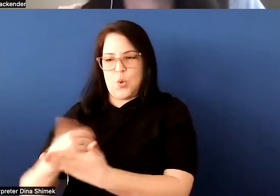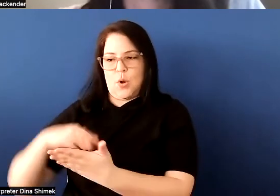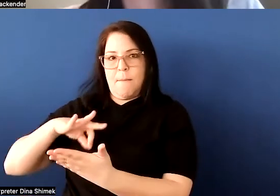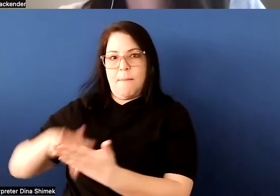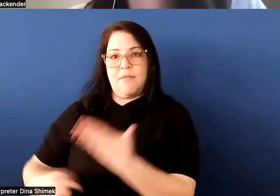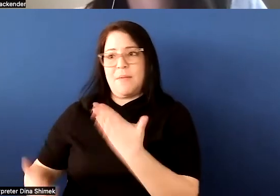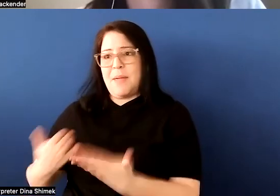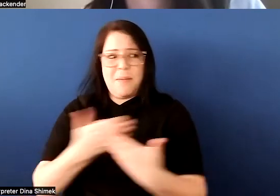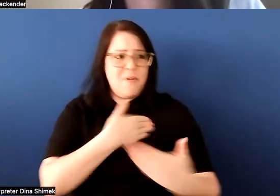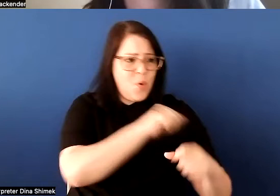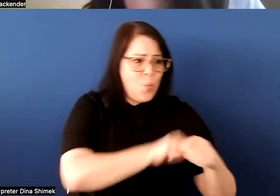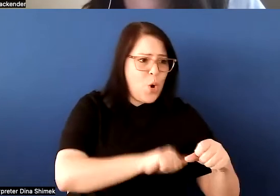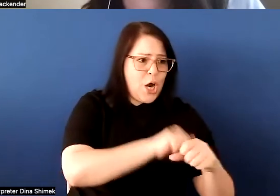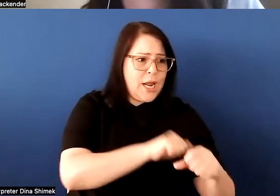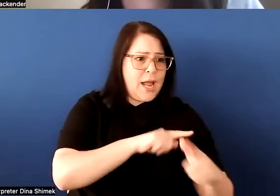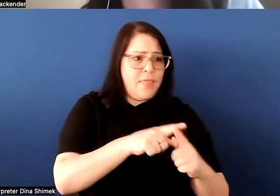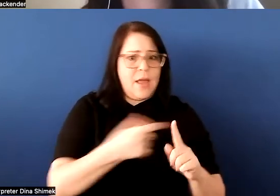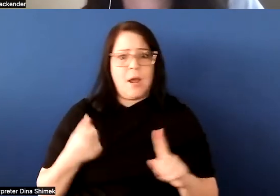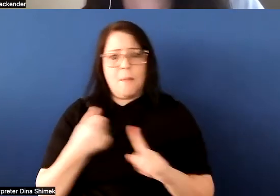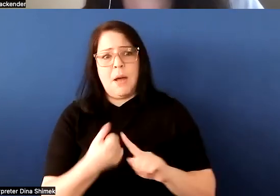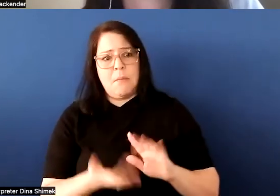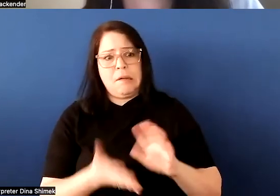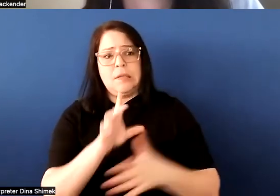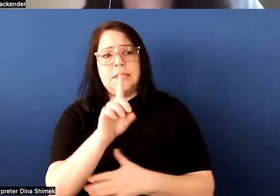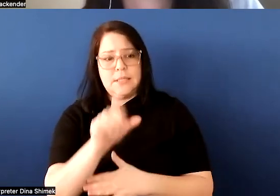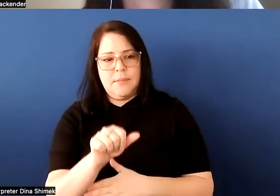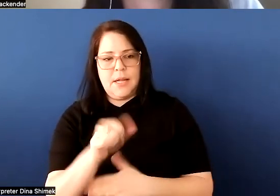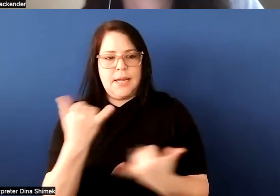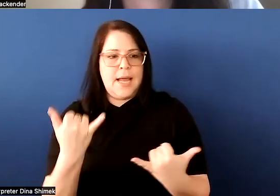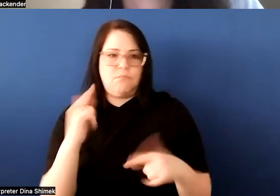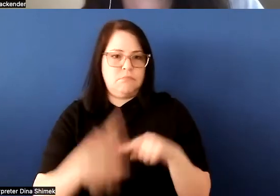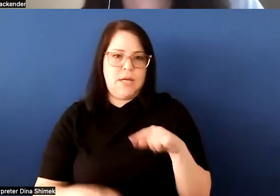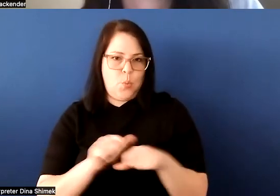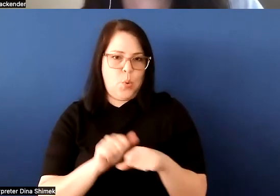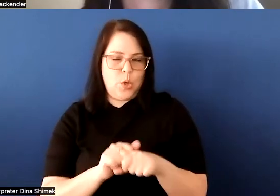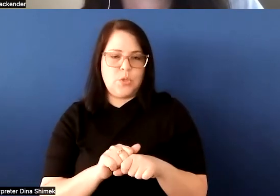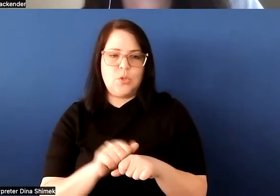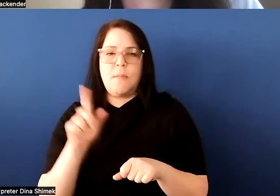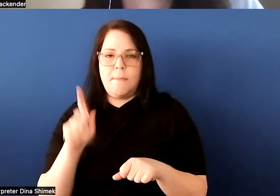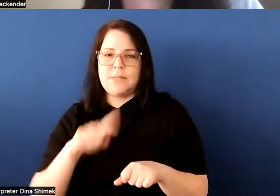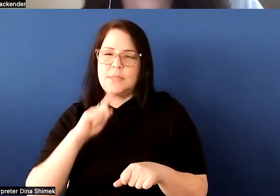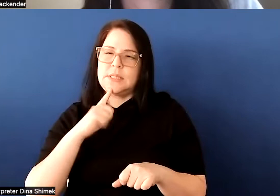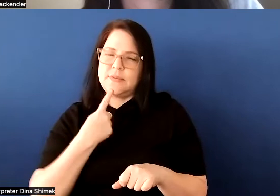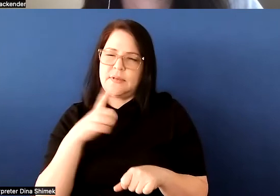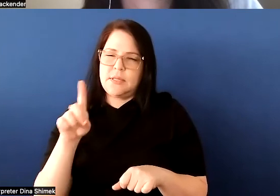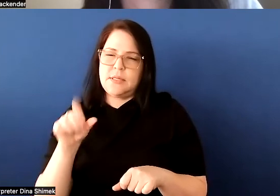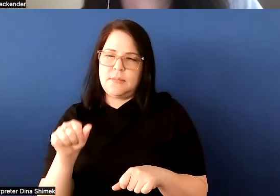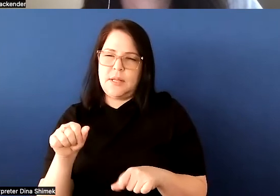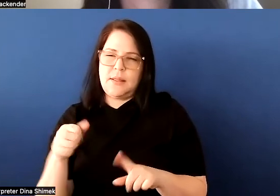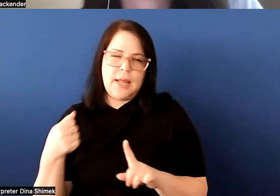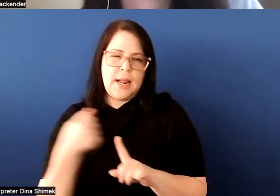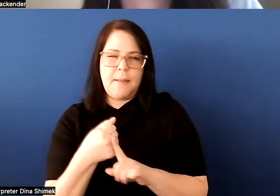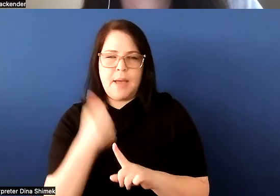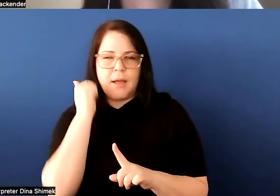were working and then due to their disability can no longer work. So it has to be a severe type of disability that's impacting their